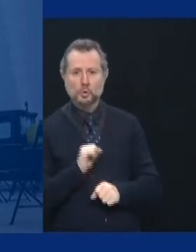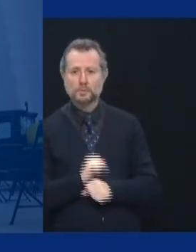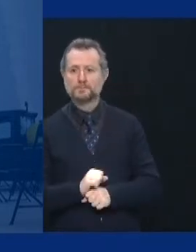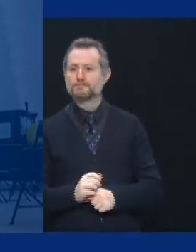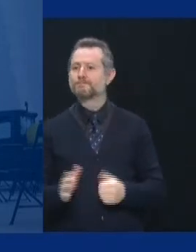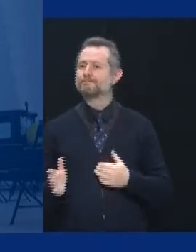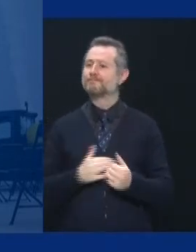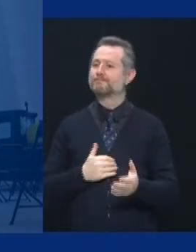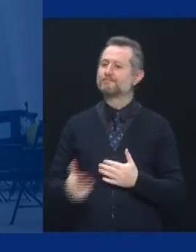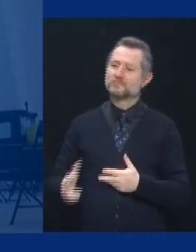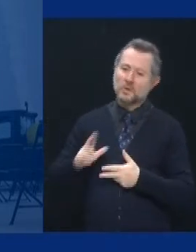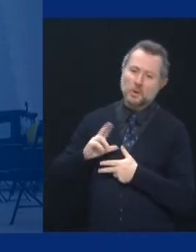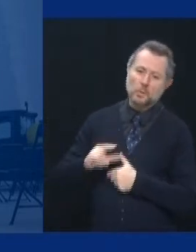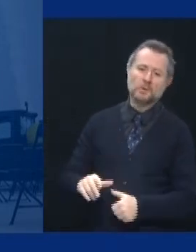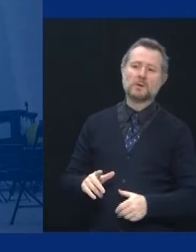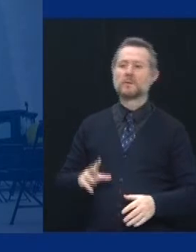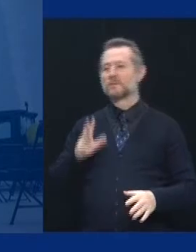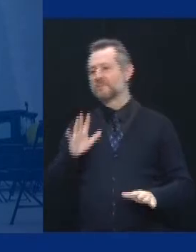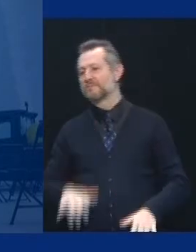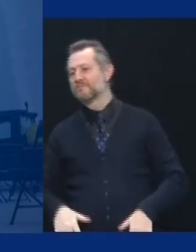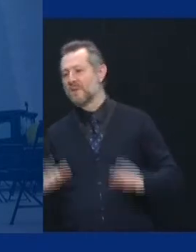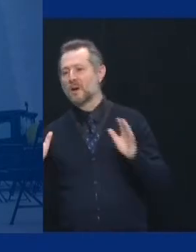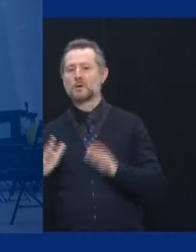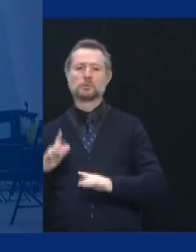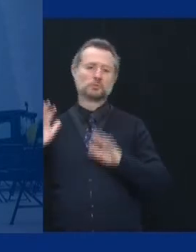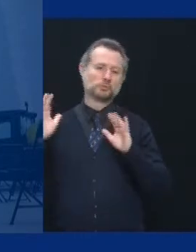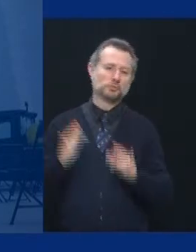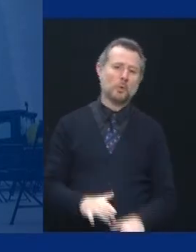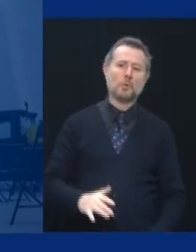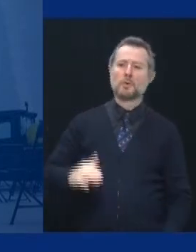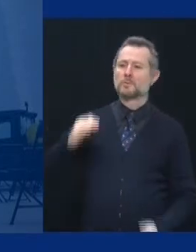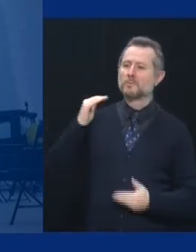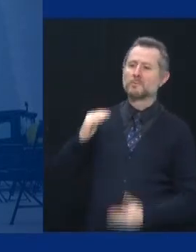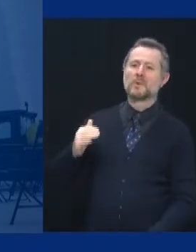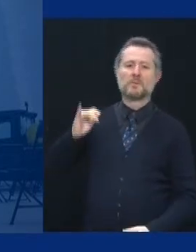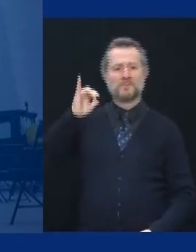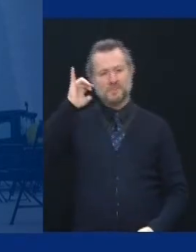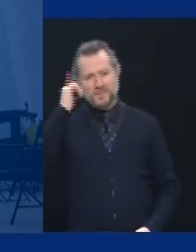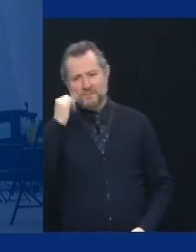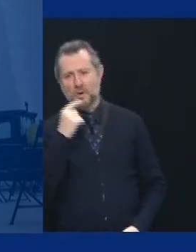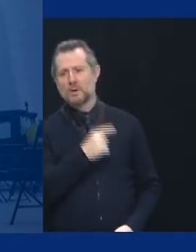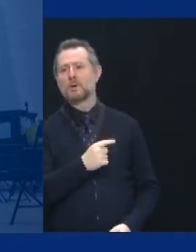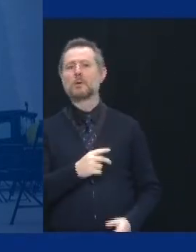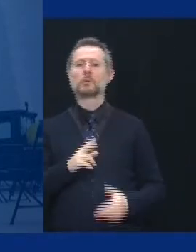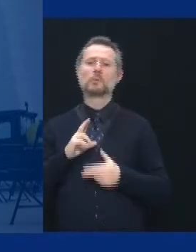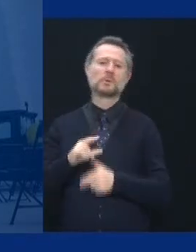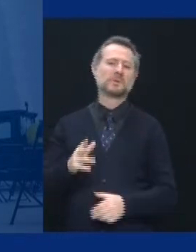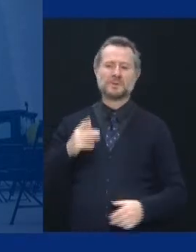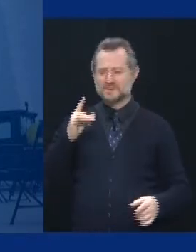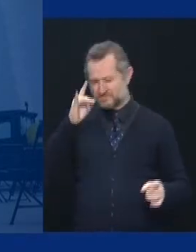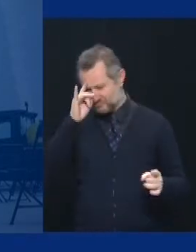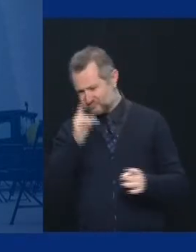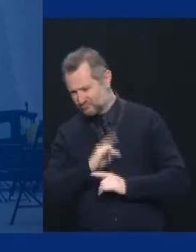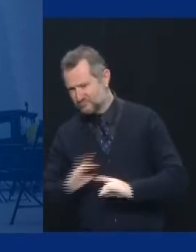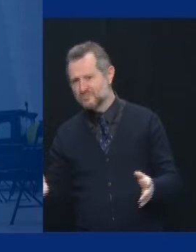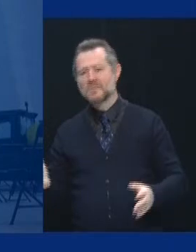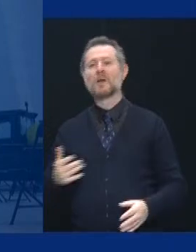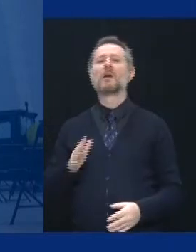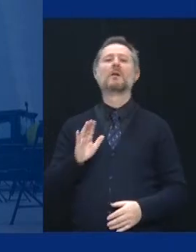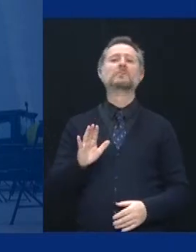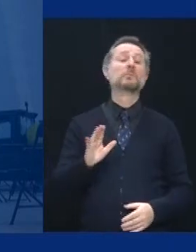it's a flood, if it's 7 feet of snow in Buffalo, if it's Superstorm Sandy, or if it's